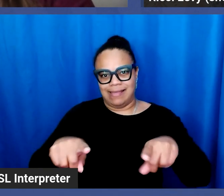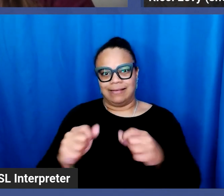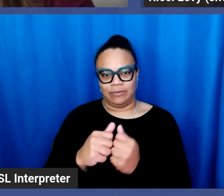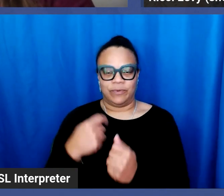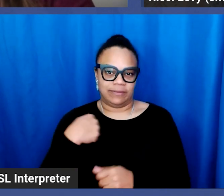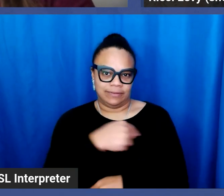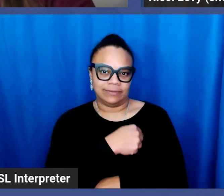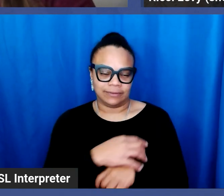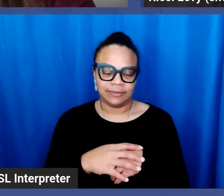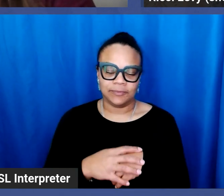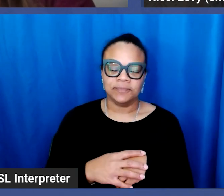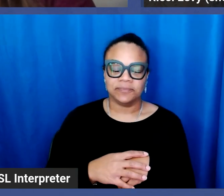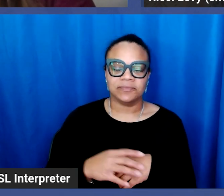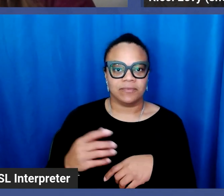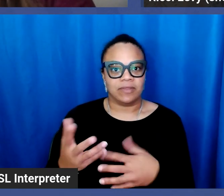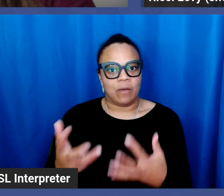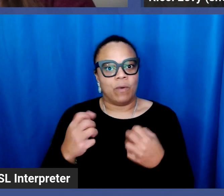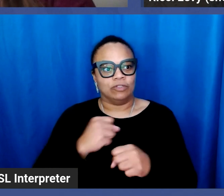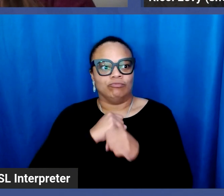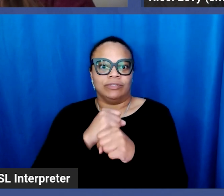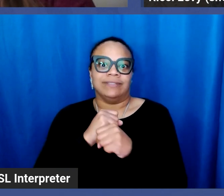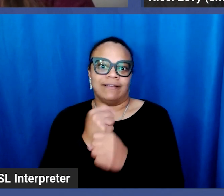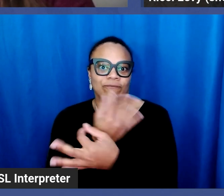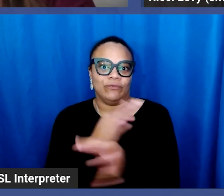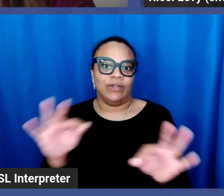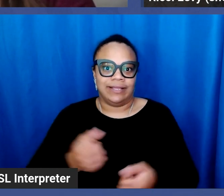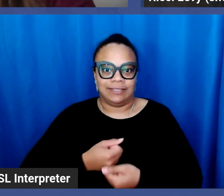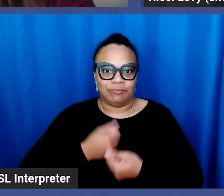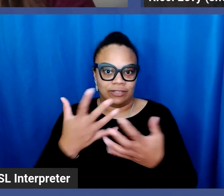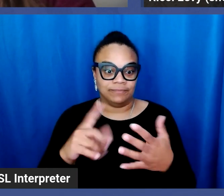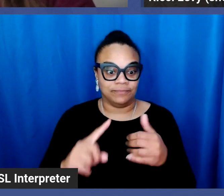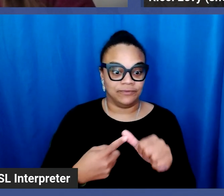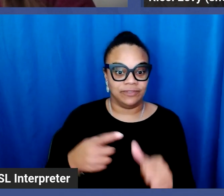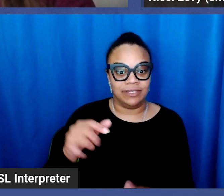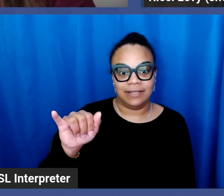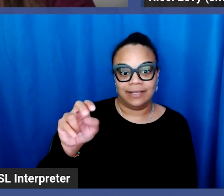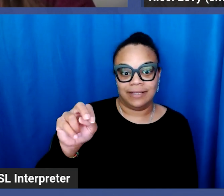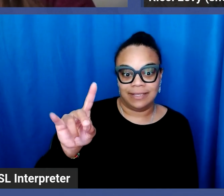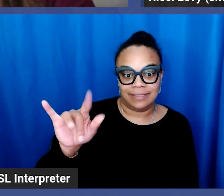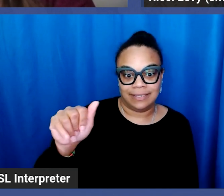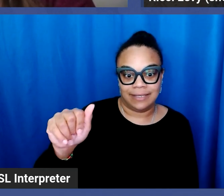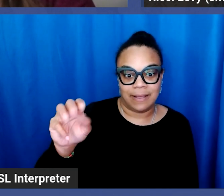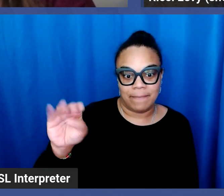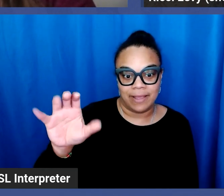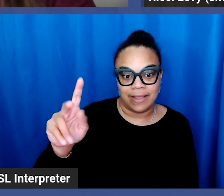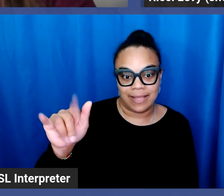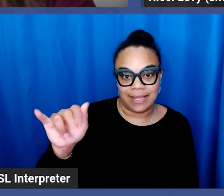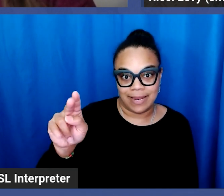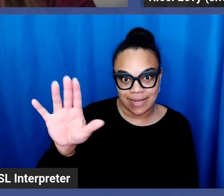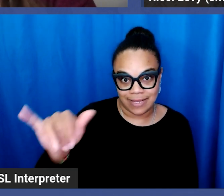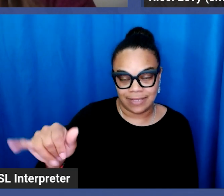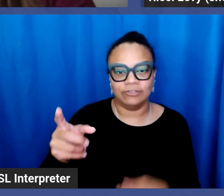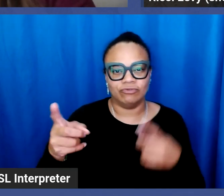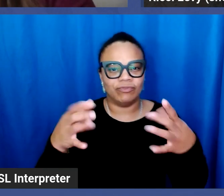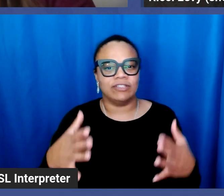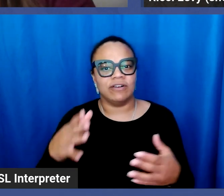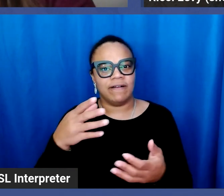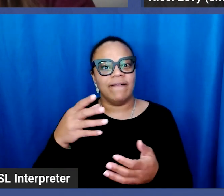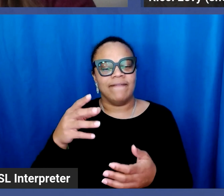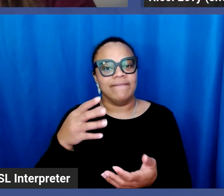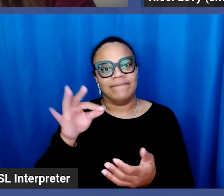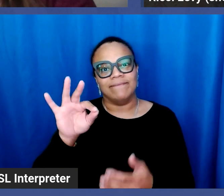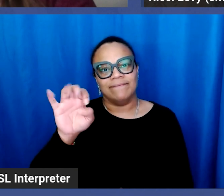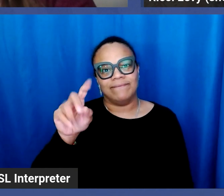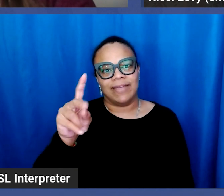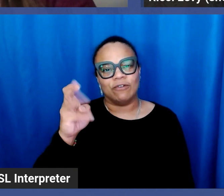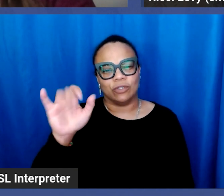free expression. And so to kick things off, we have India McKinney, who is the Director of Federal Affairs at the Electronic Frontier